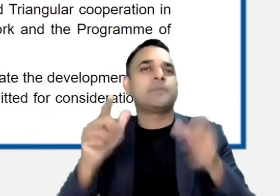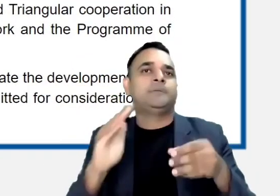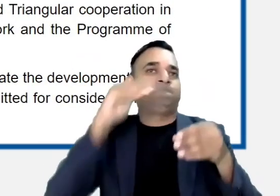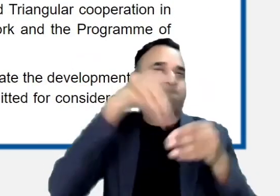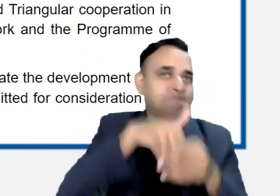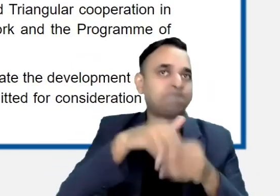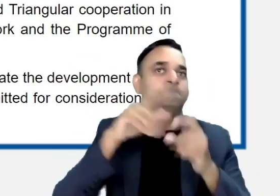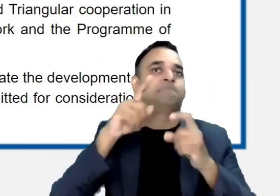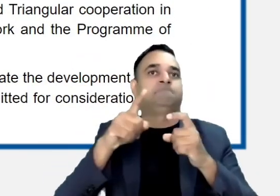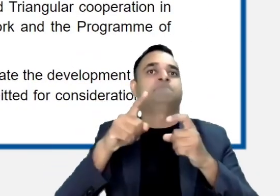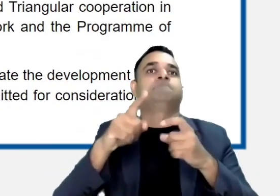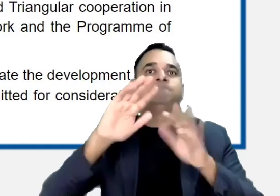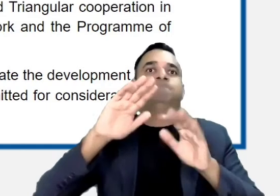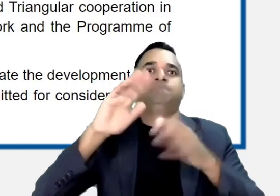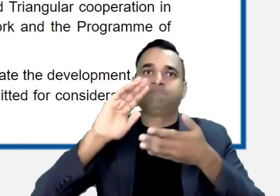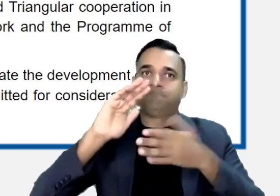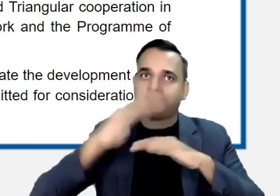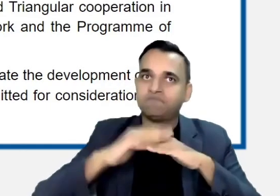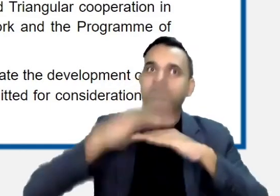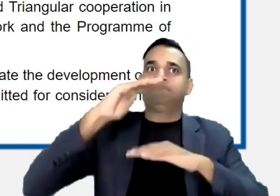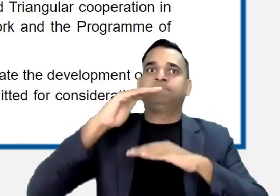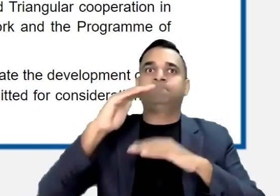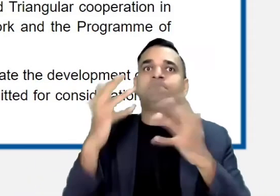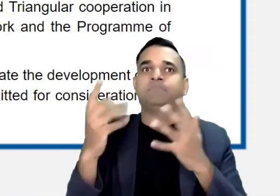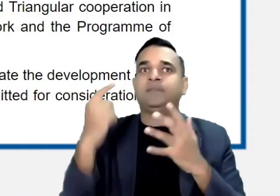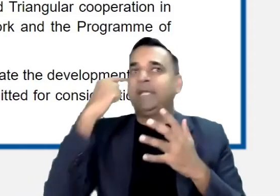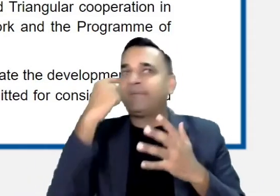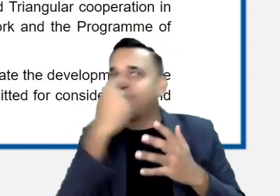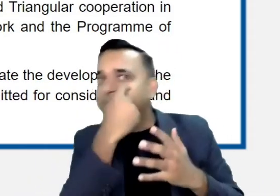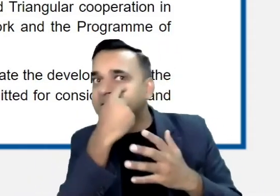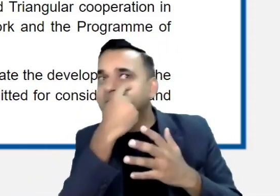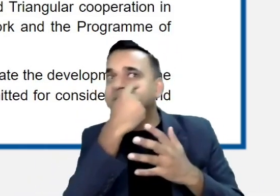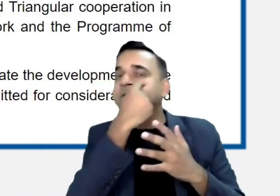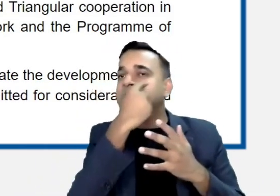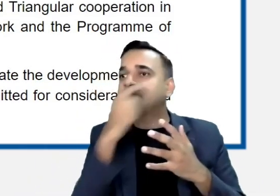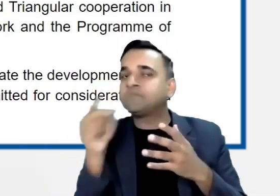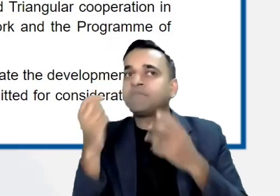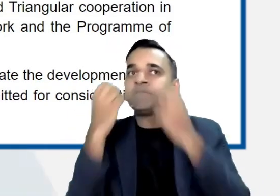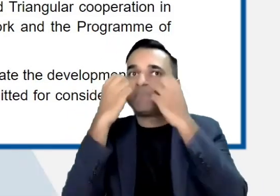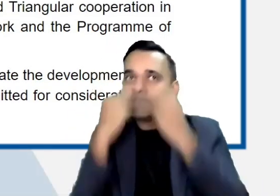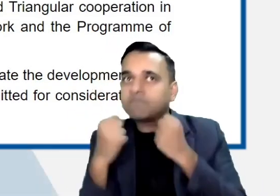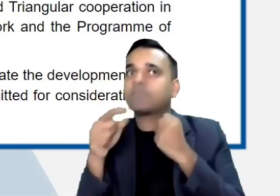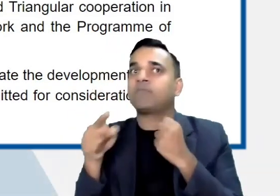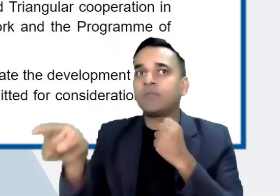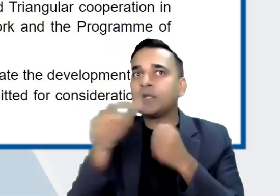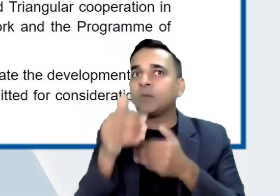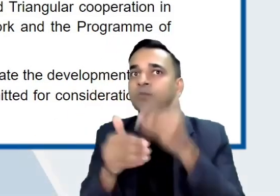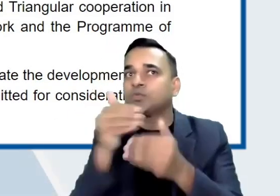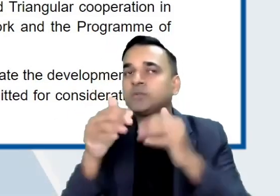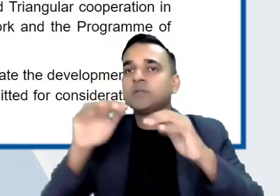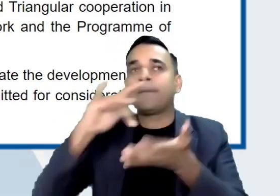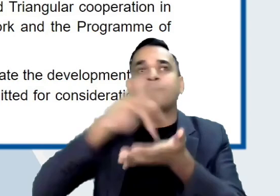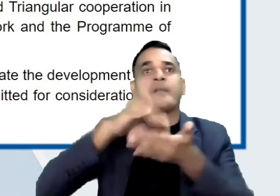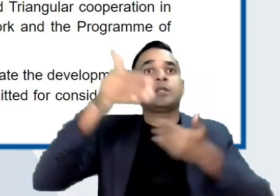Request member states, regional economic communities, the African Union Commission, and development partners to